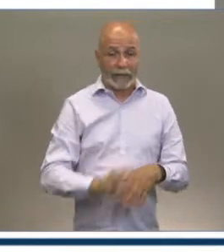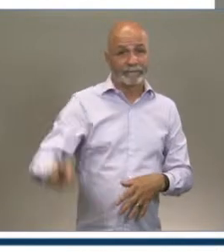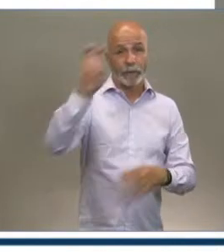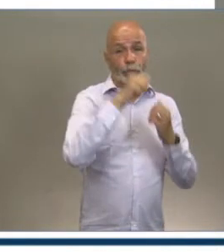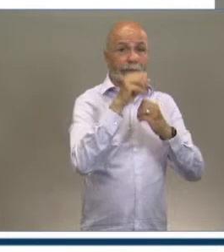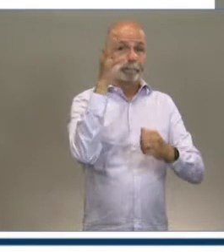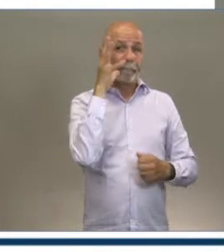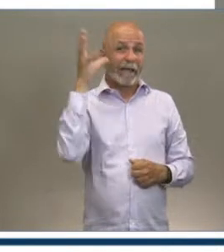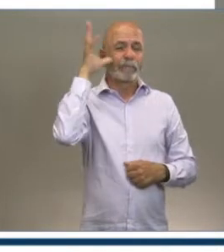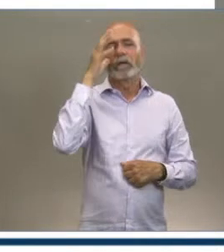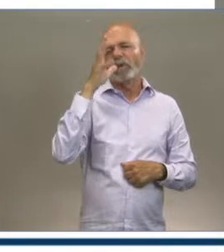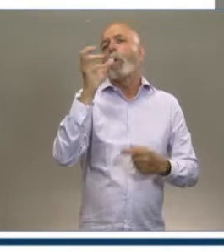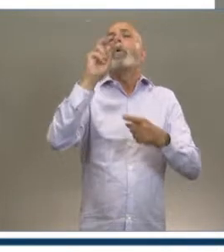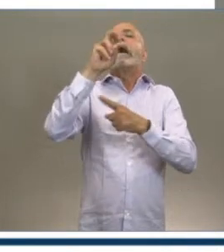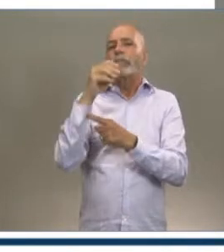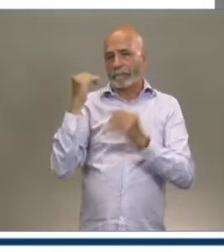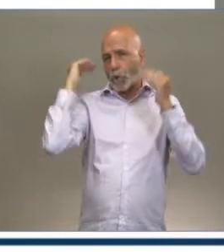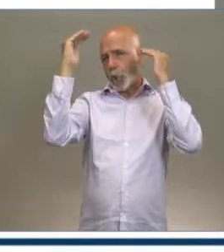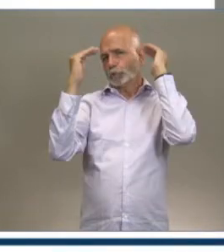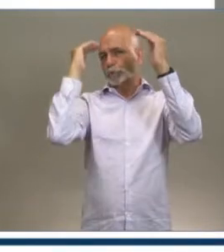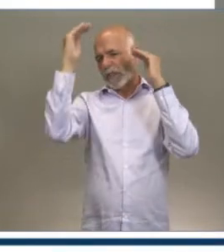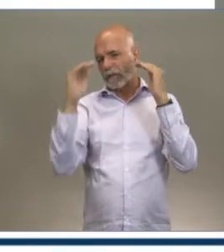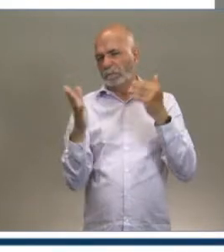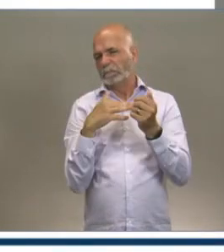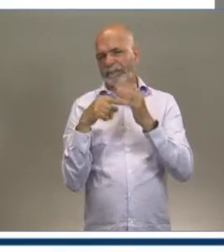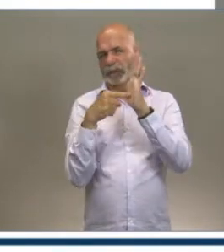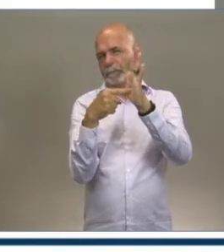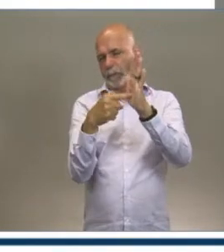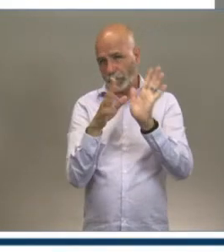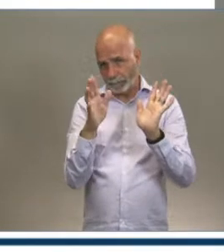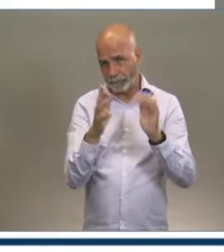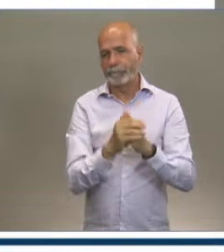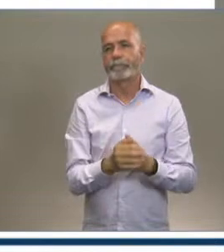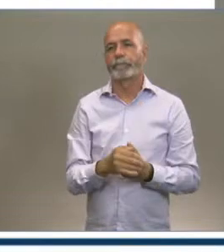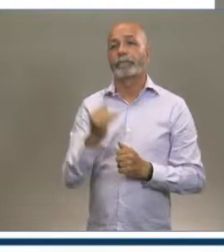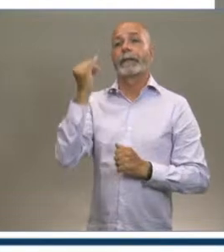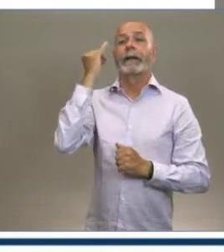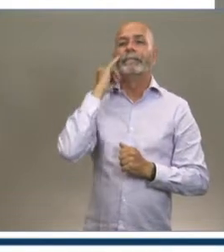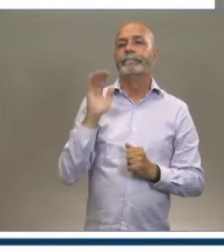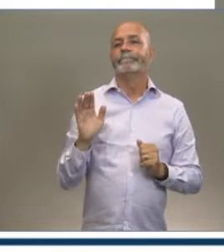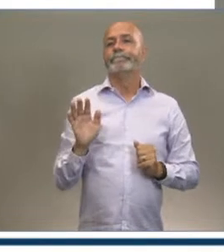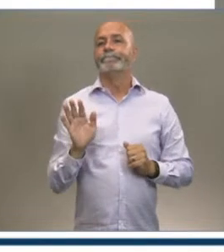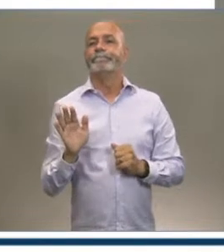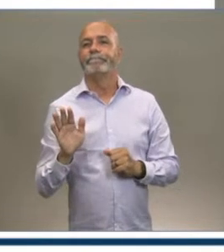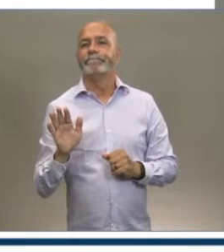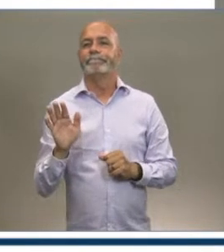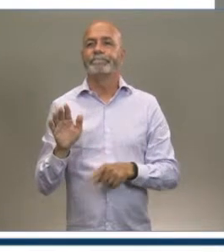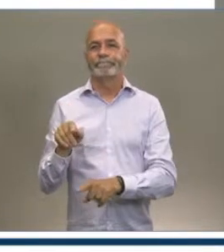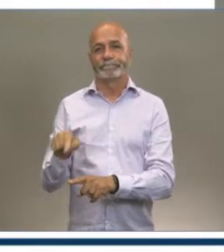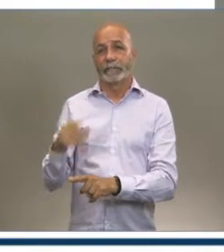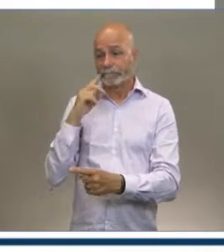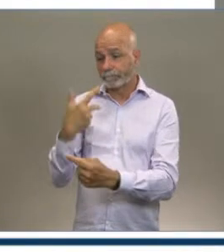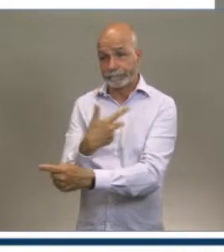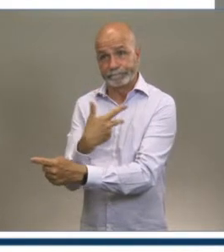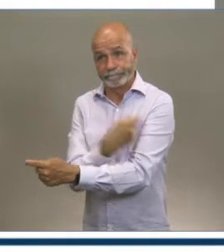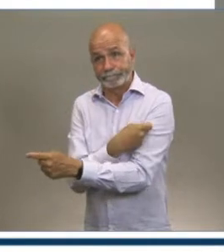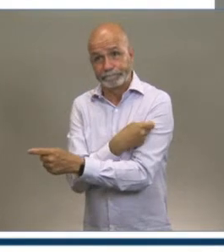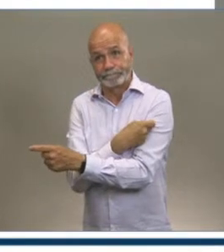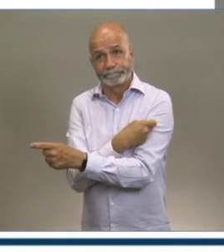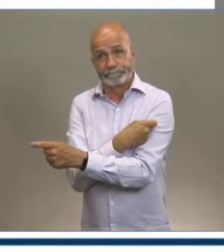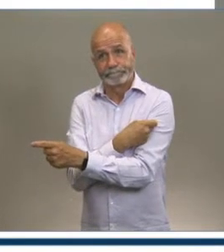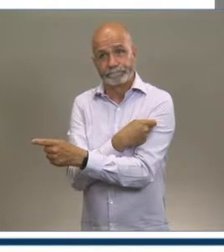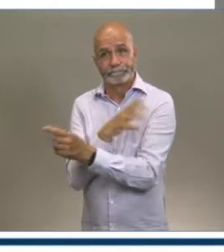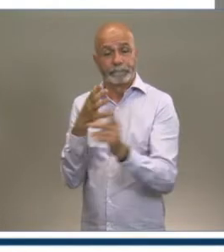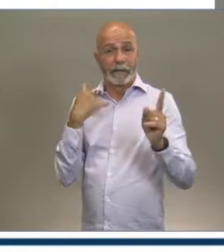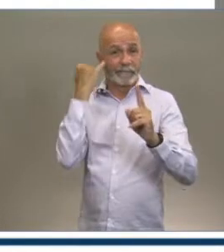adult, their quarantine status will be driven by the least vaccinated parent that's with them, or